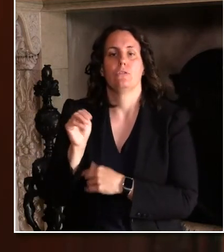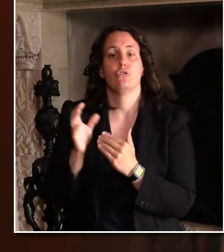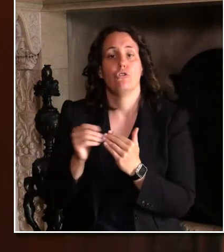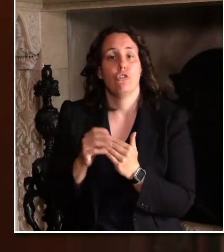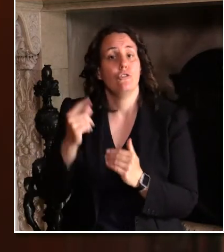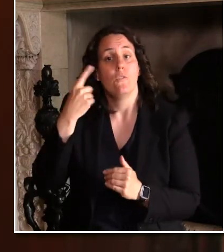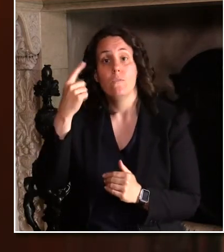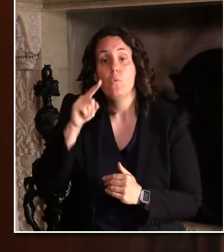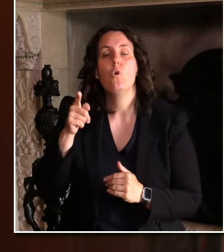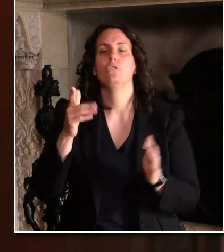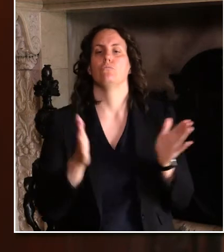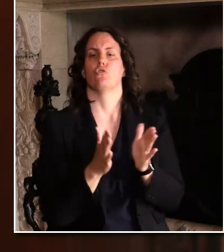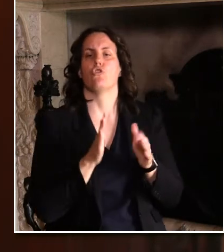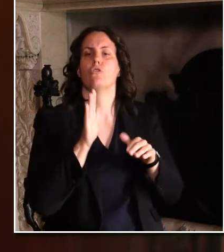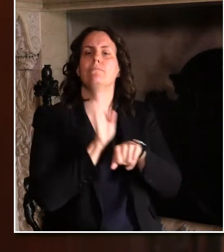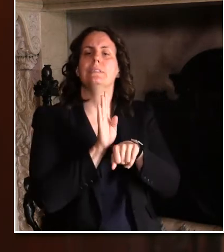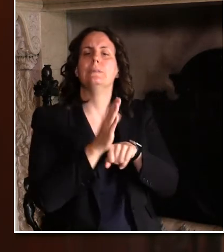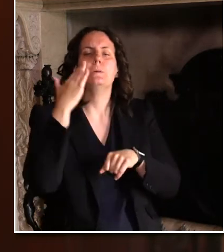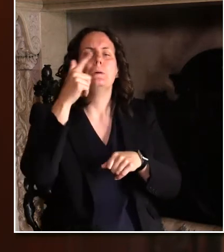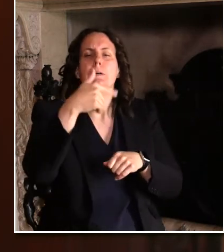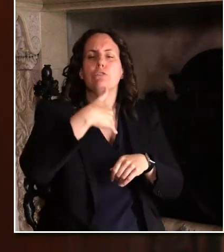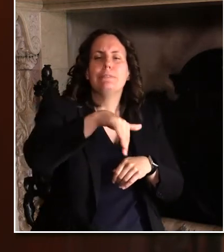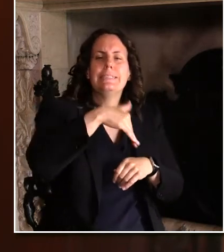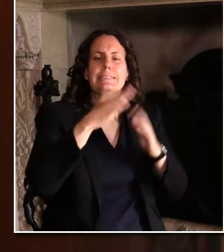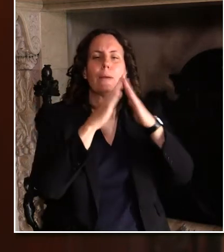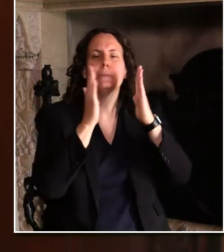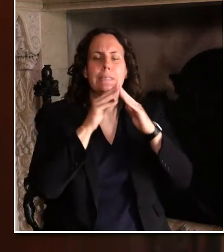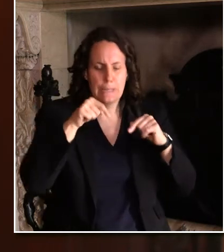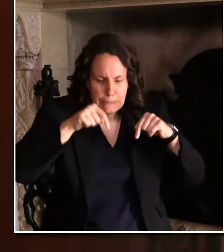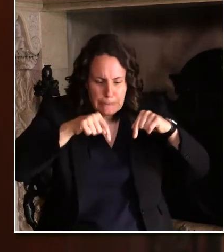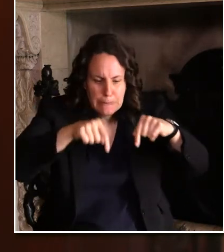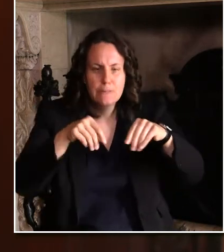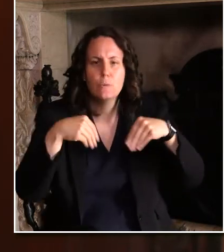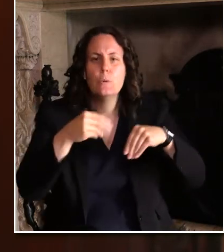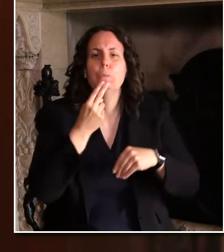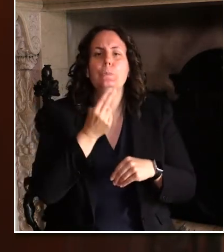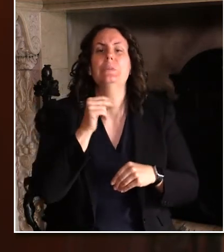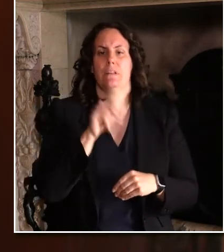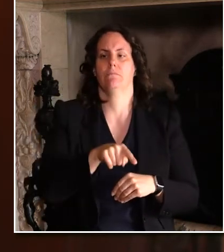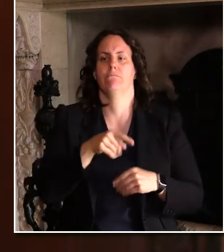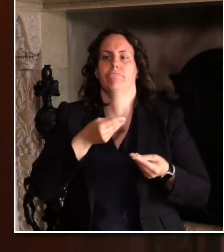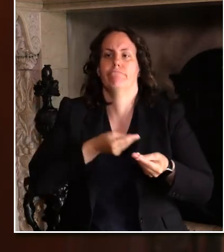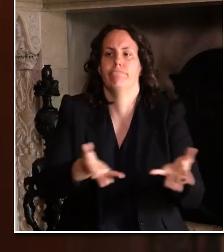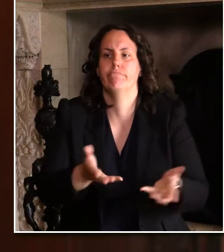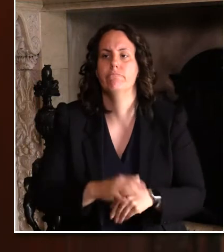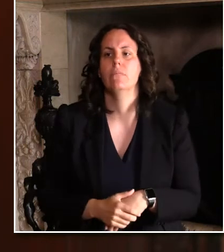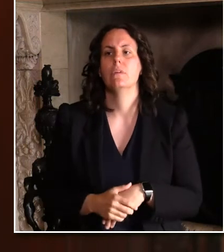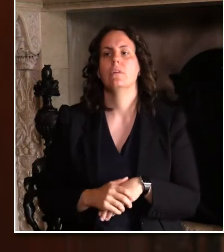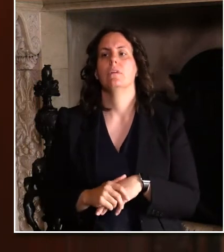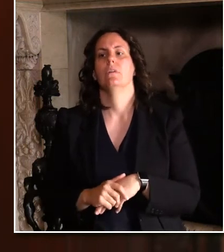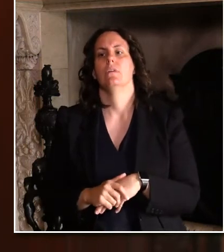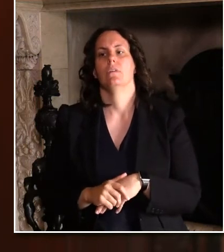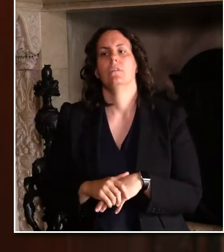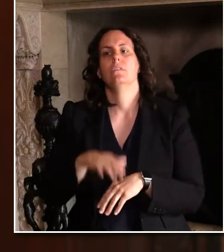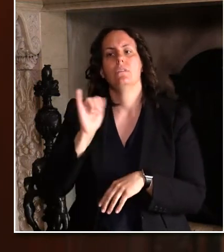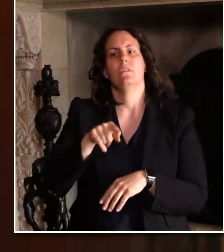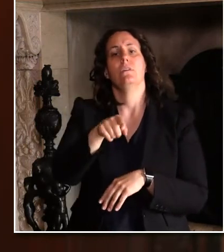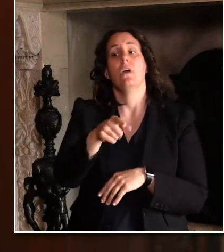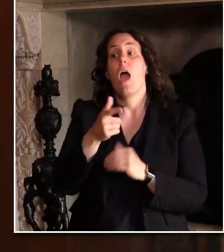the expectation they uphold and follow health and safety recommendations to protect workers, consumers, and their